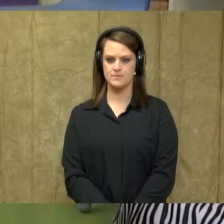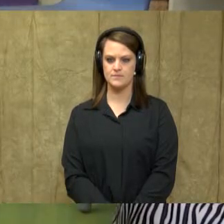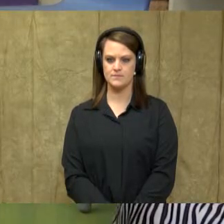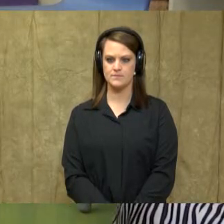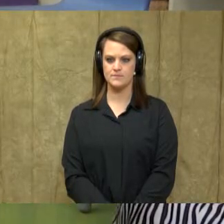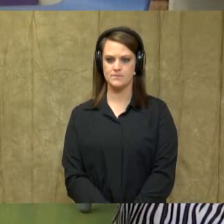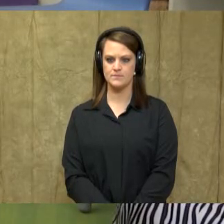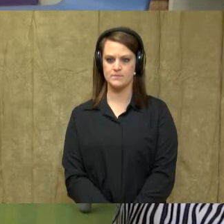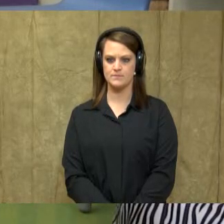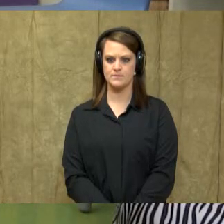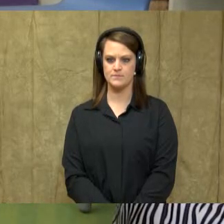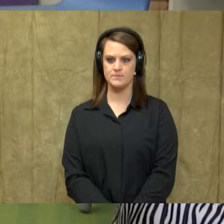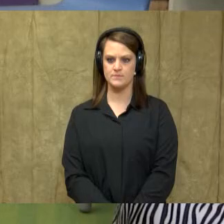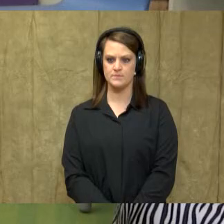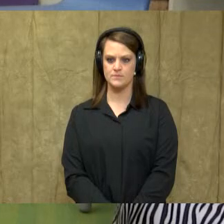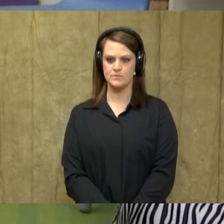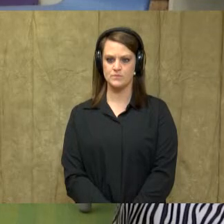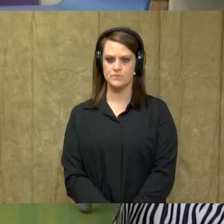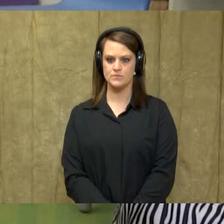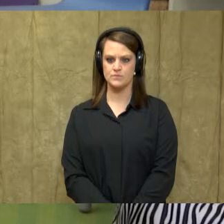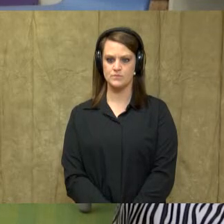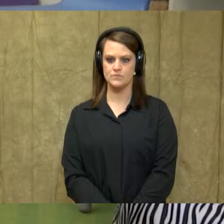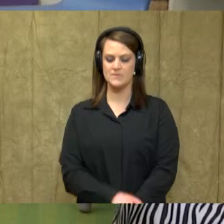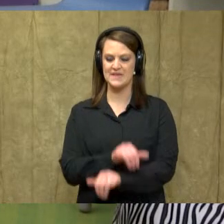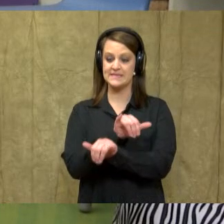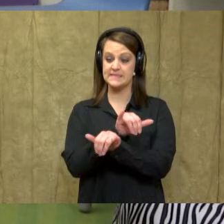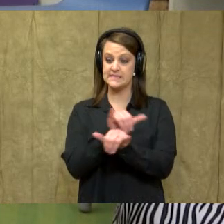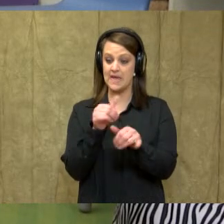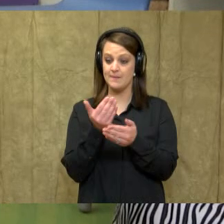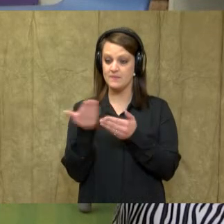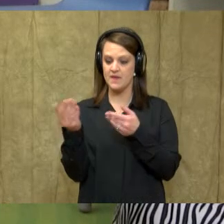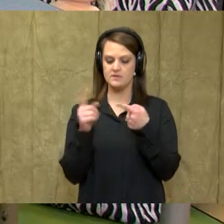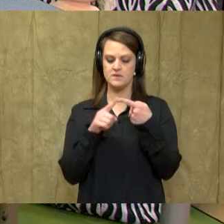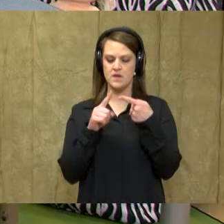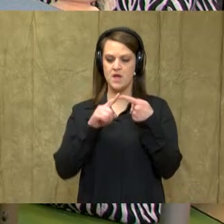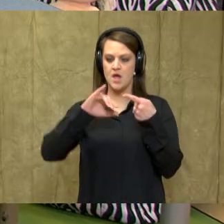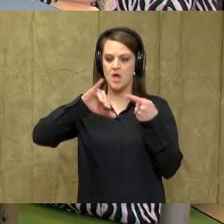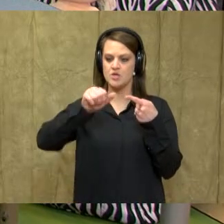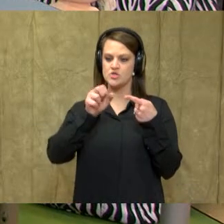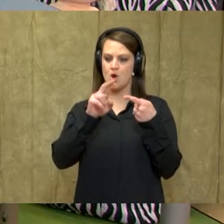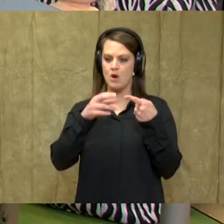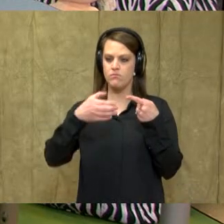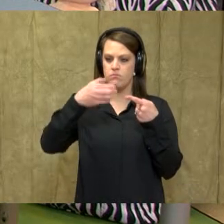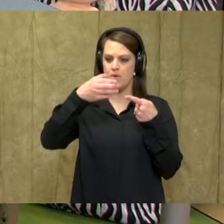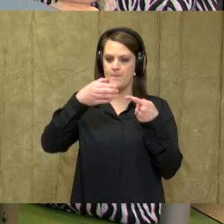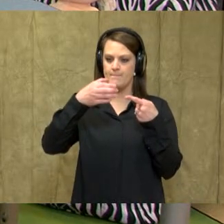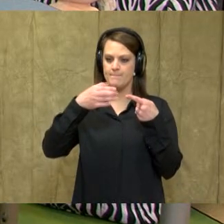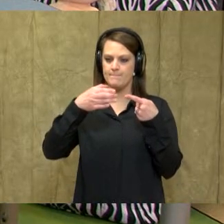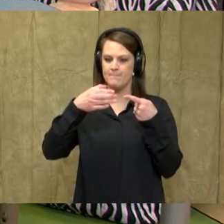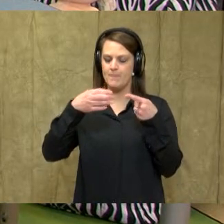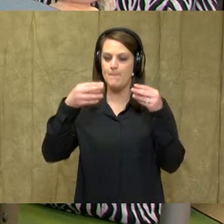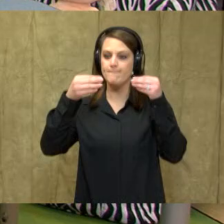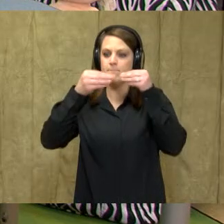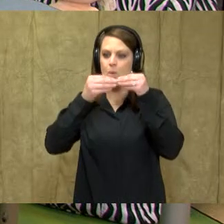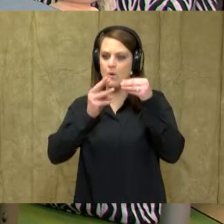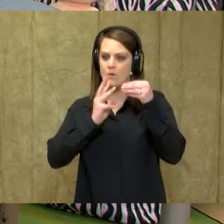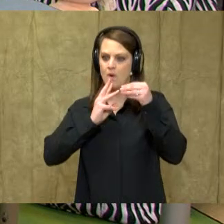All right. So I have the same things. I have my jar, but I have more water in it this